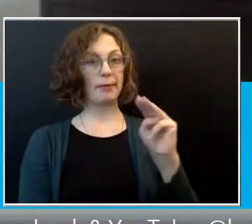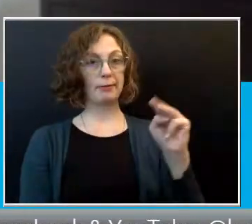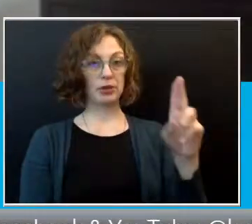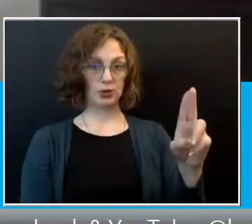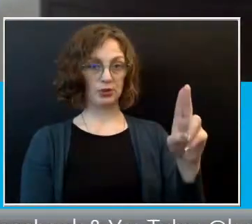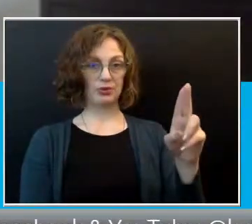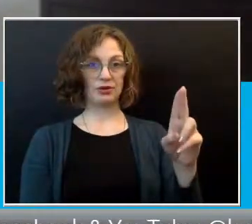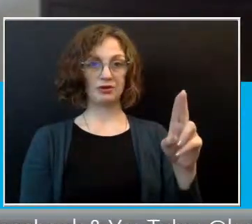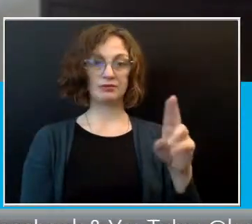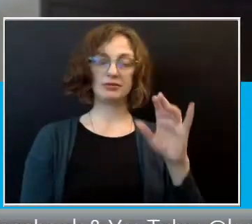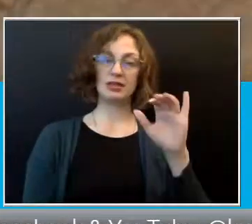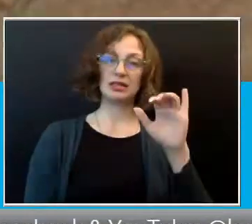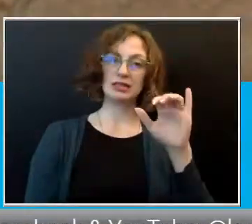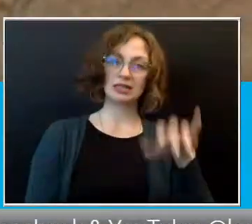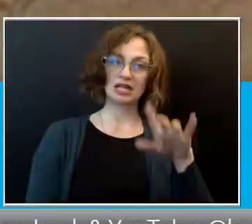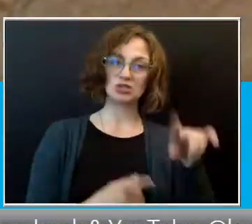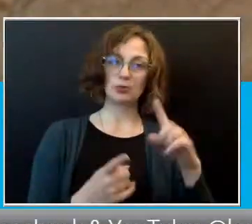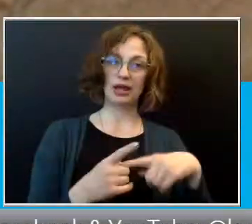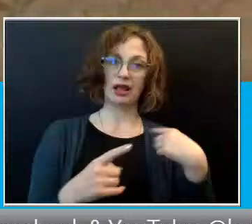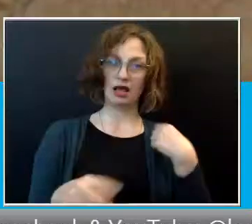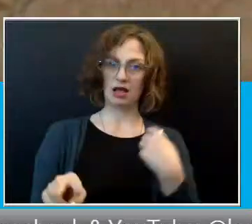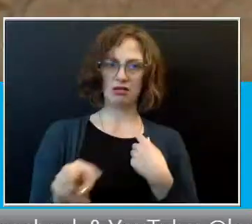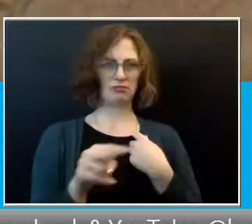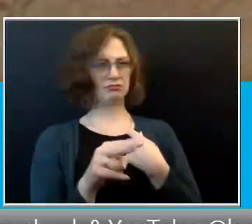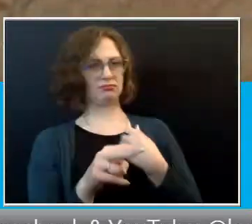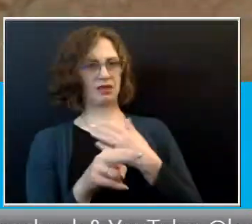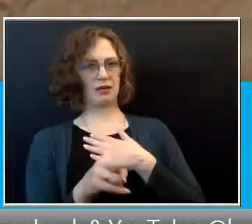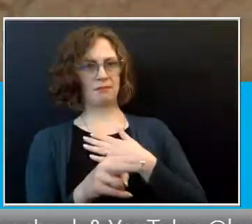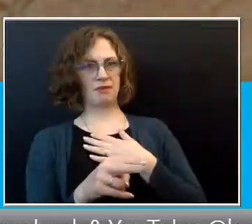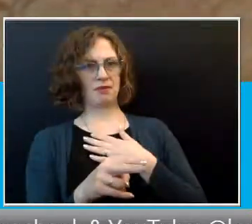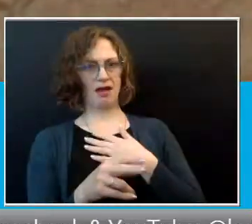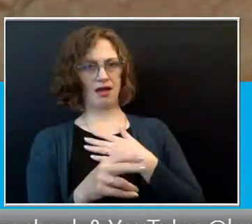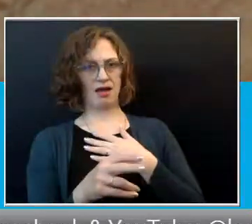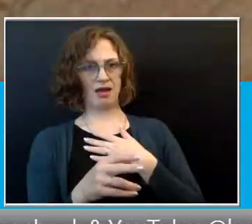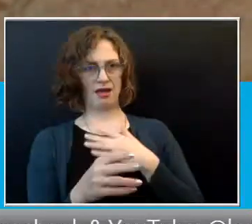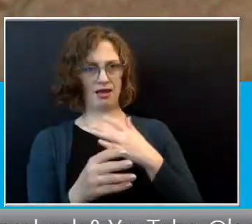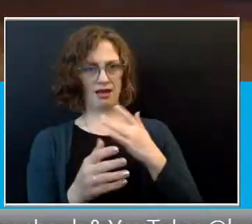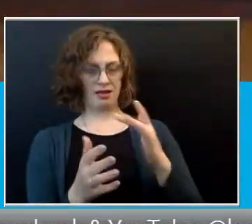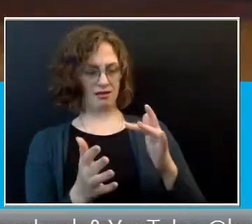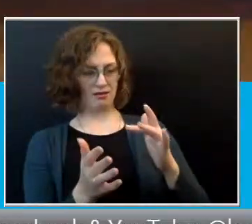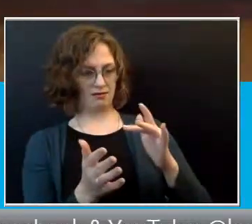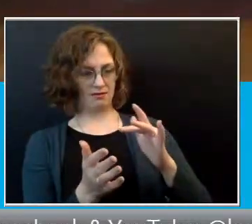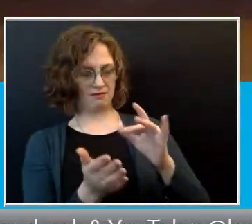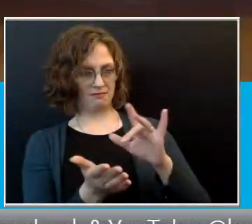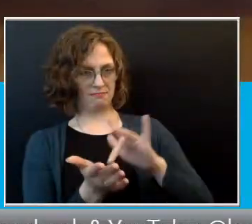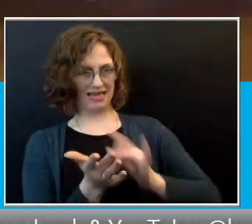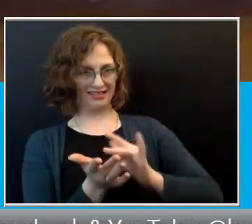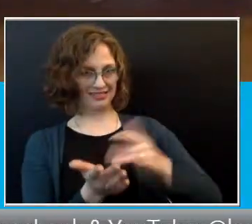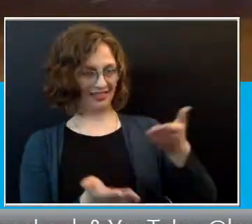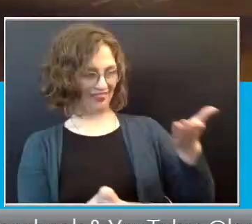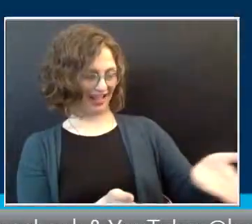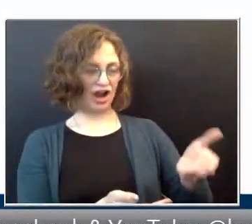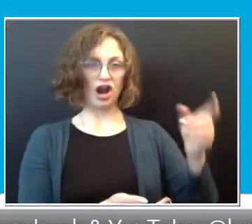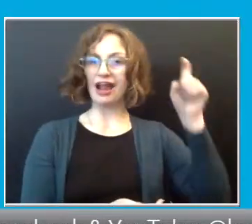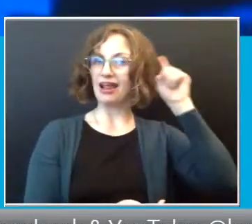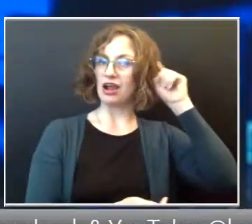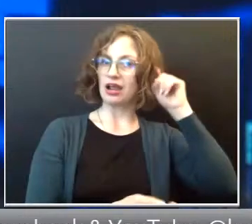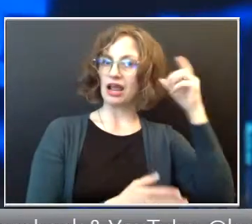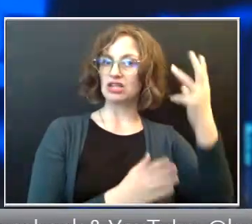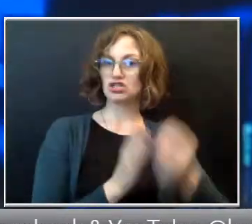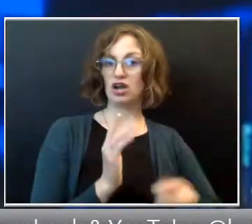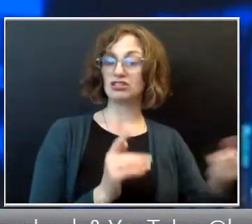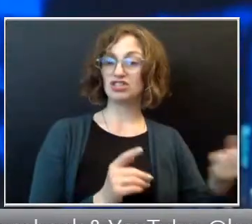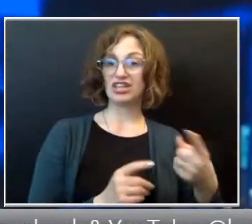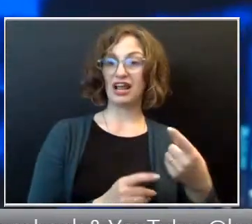over and my pills are there and my hearing aid's gone. Hearing aids down the hatch, and they didn't come out on their own. I'm